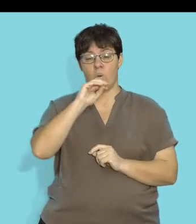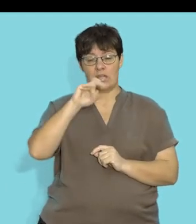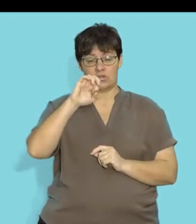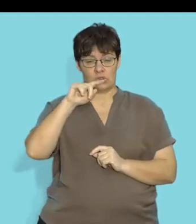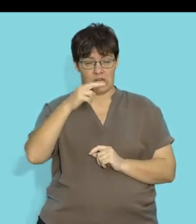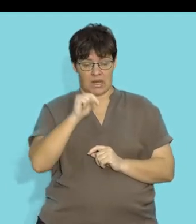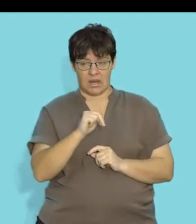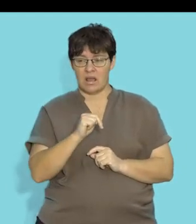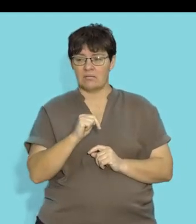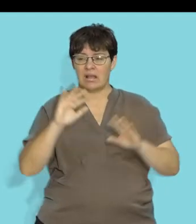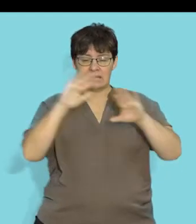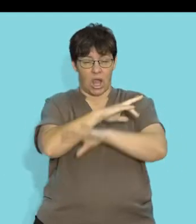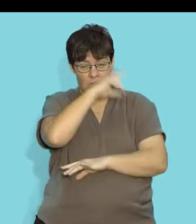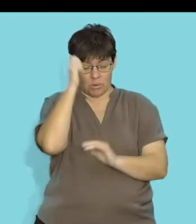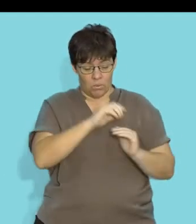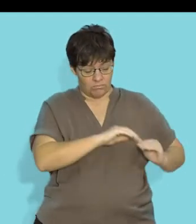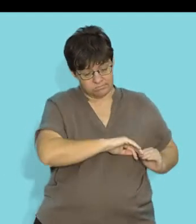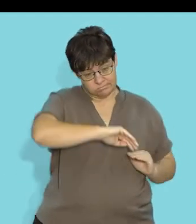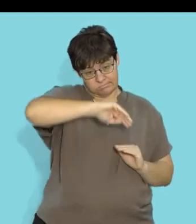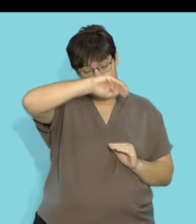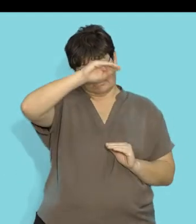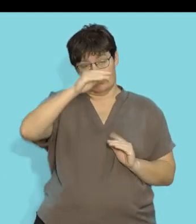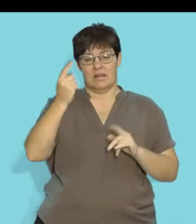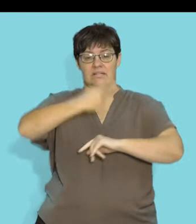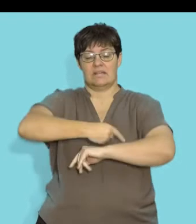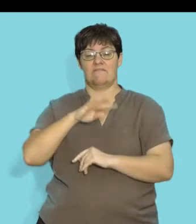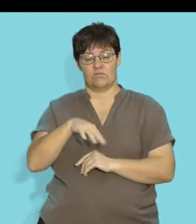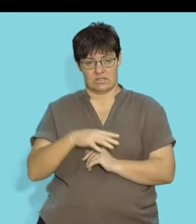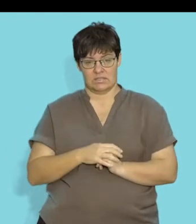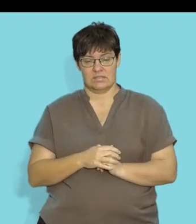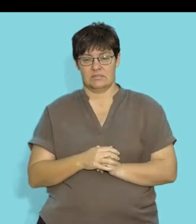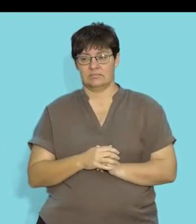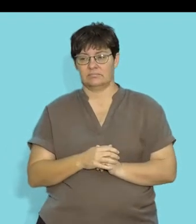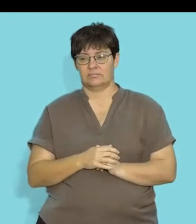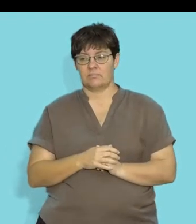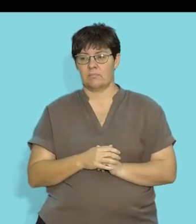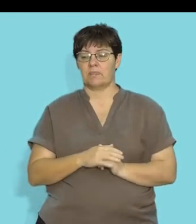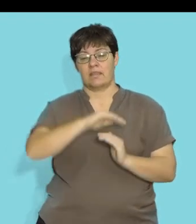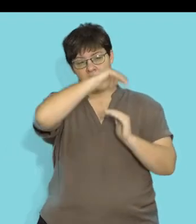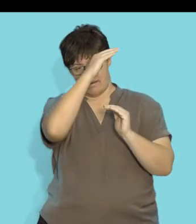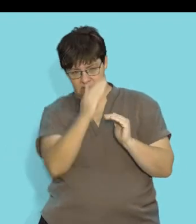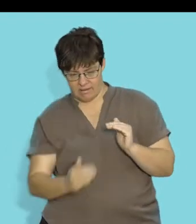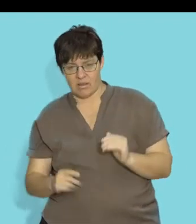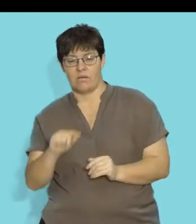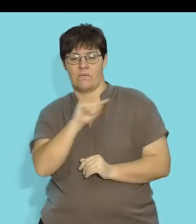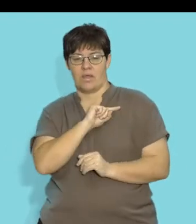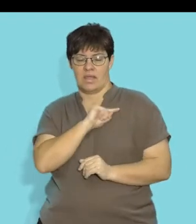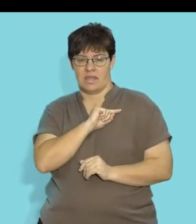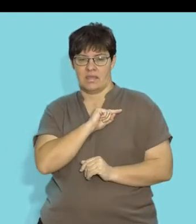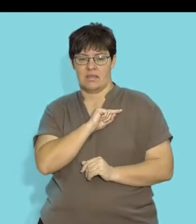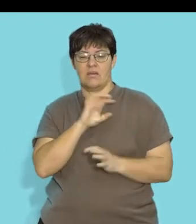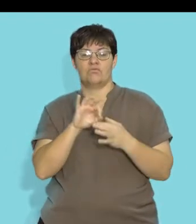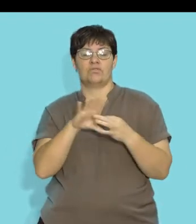estrogen, which is indicated in the dark blue line, tends to increase around day 14, and that's we mentioned, and then decreases because